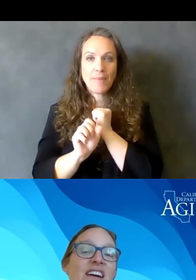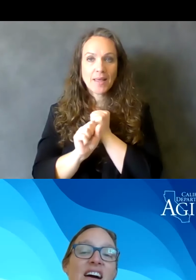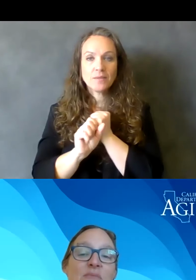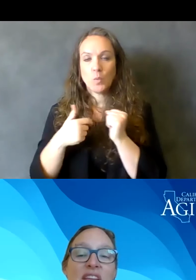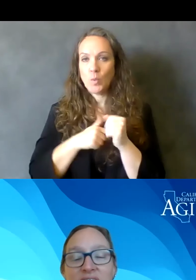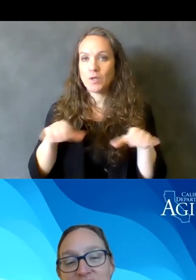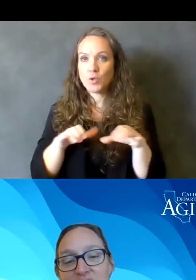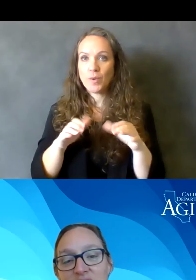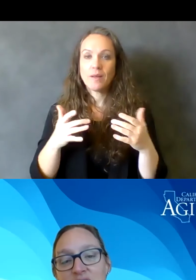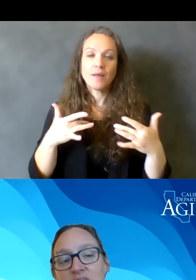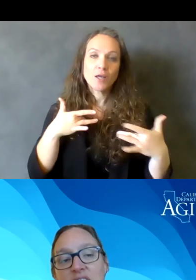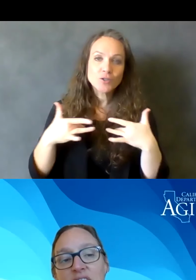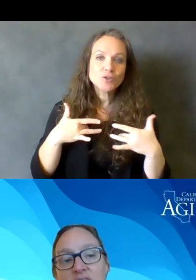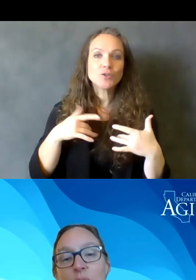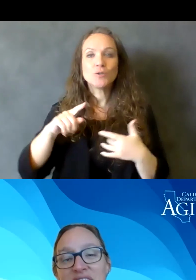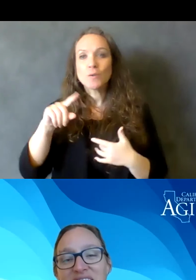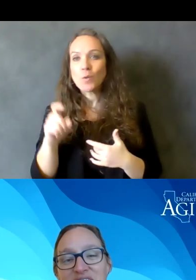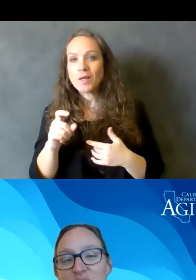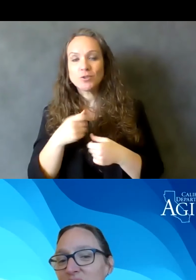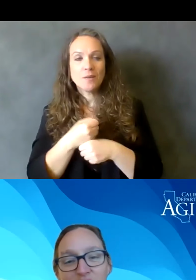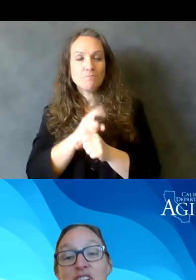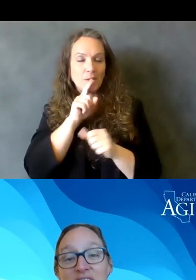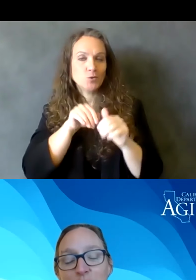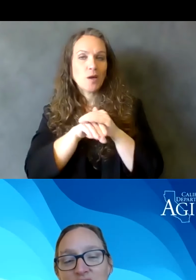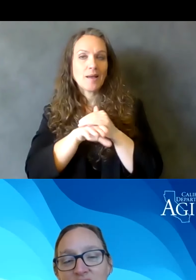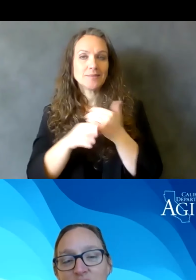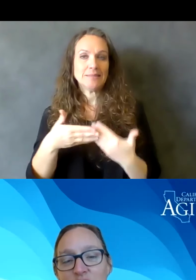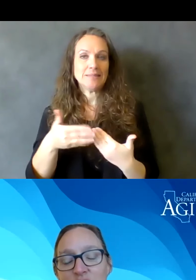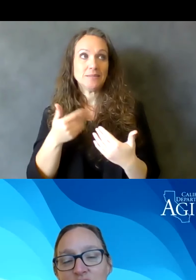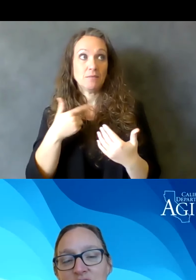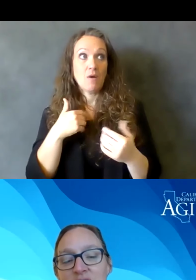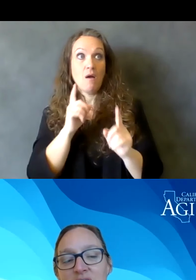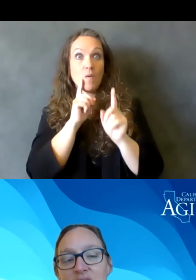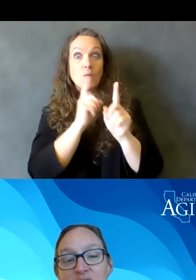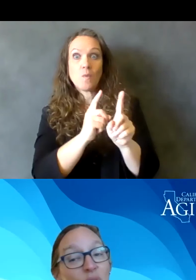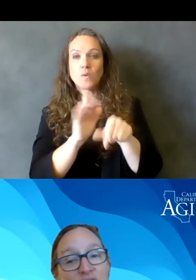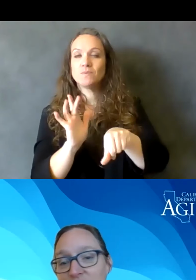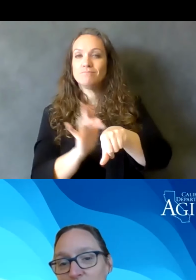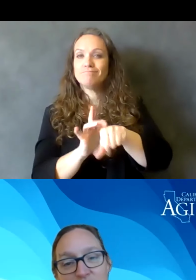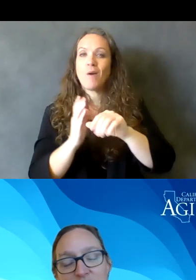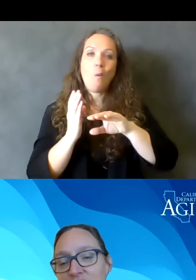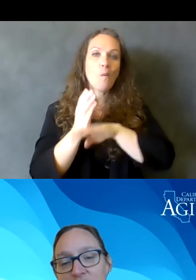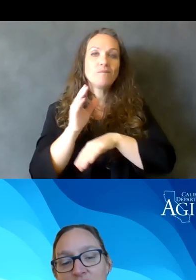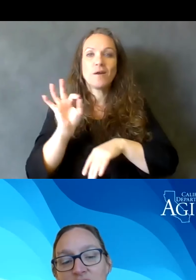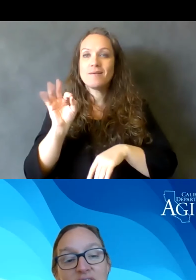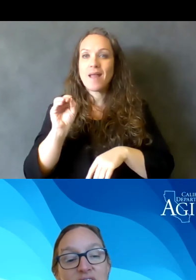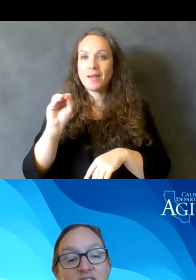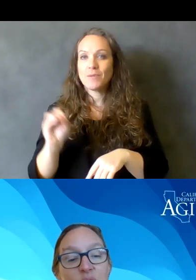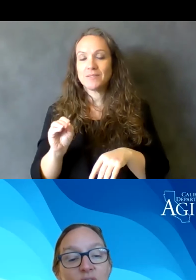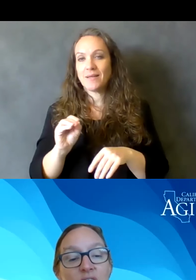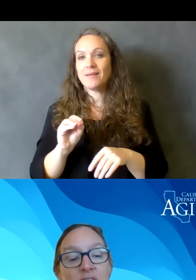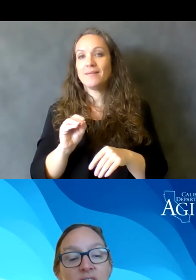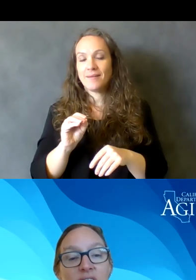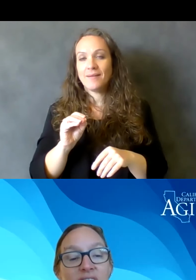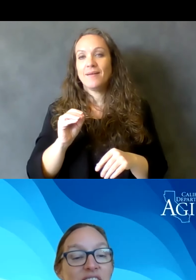concerns, making access easy, and helping us get to over 90% of older adults, as well as families and caregivers vaccinated